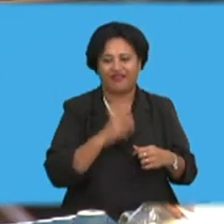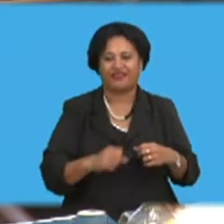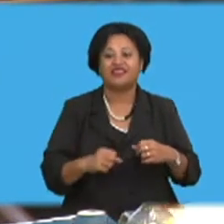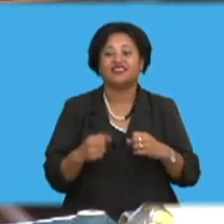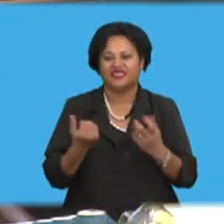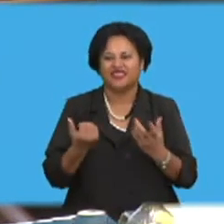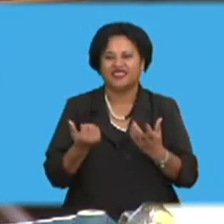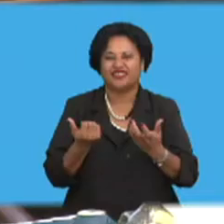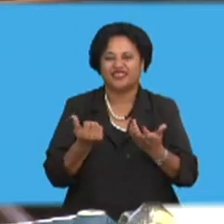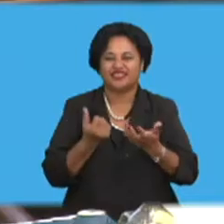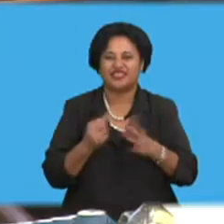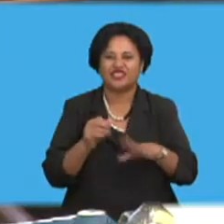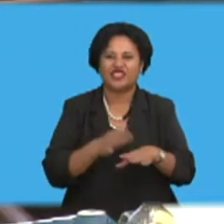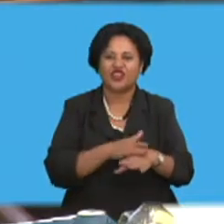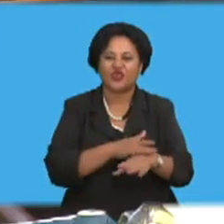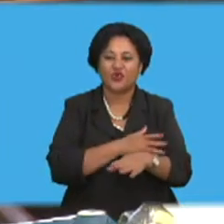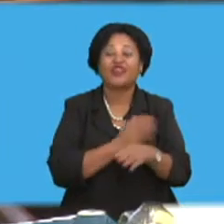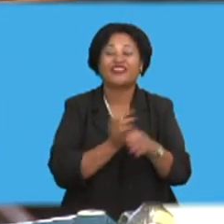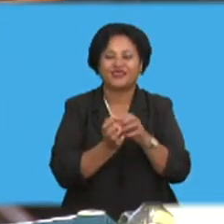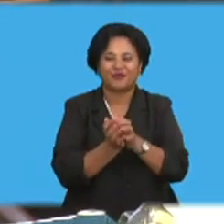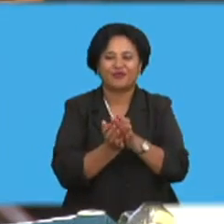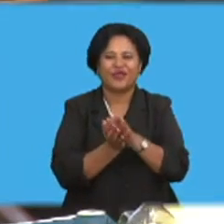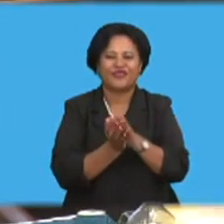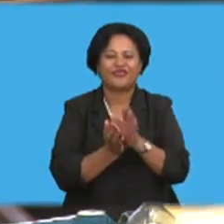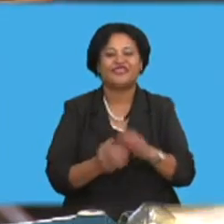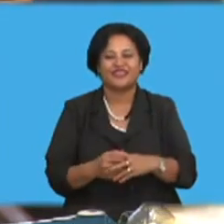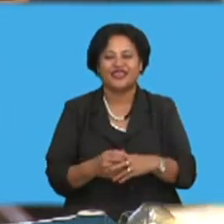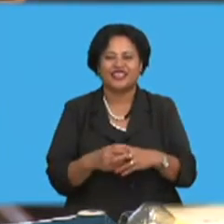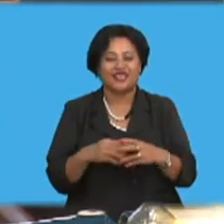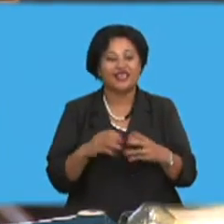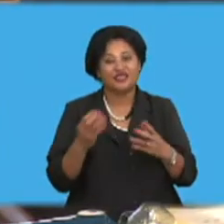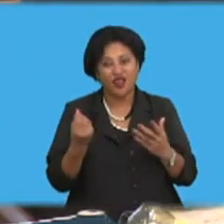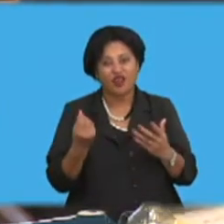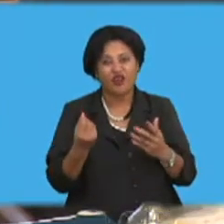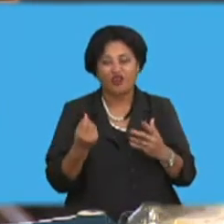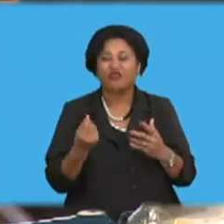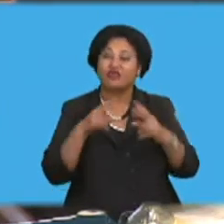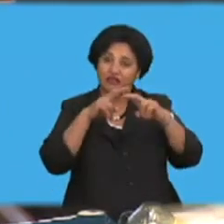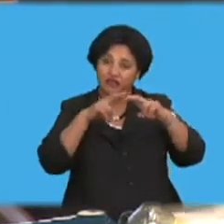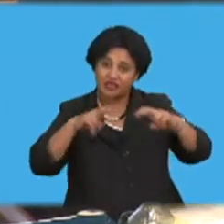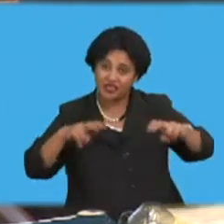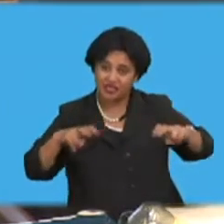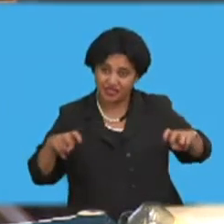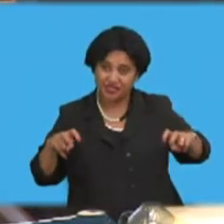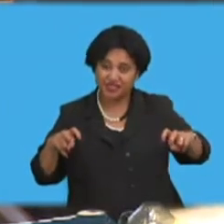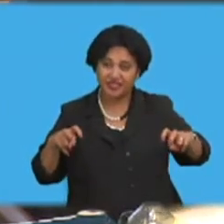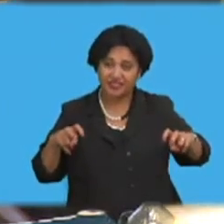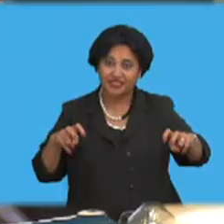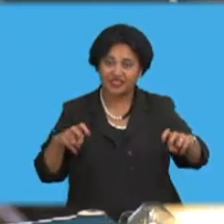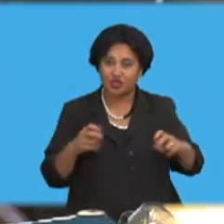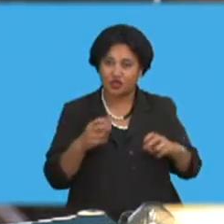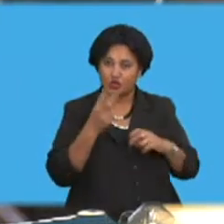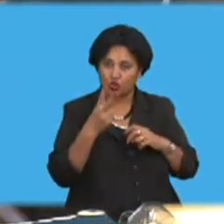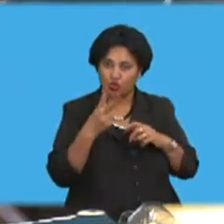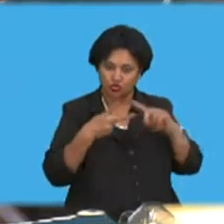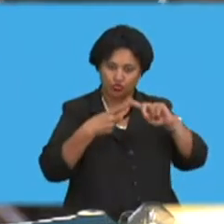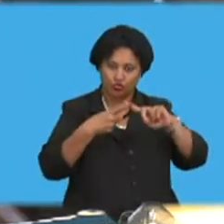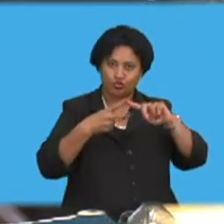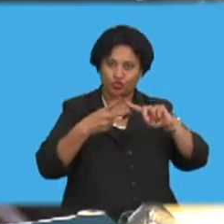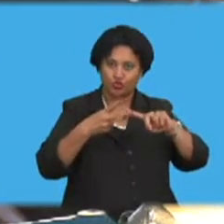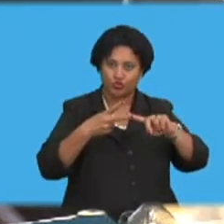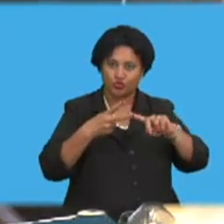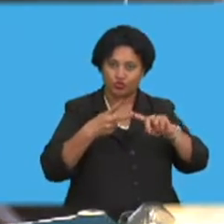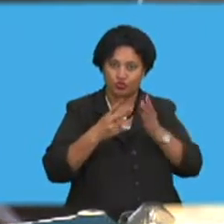Green Pearl that has been released to the market. Madam Speaker, basically research, two main components. We